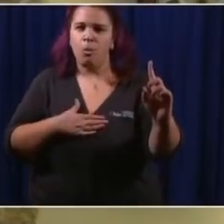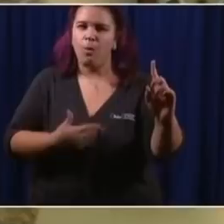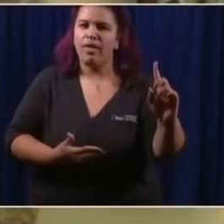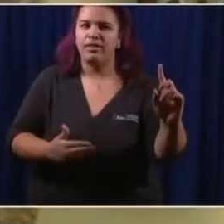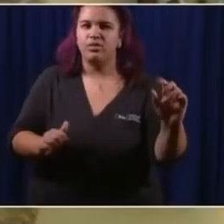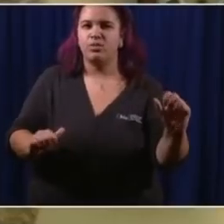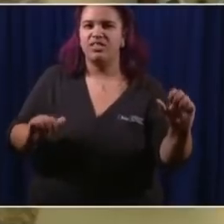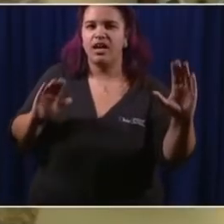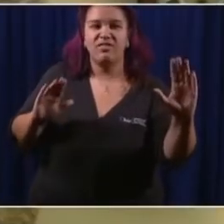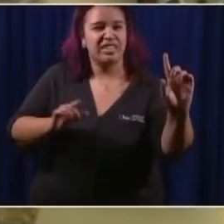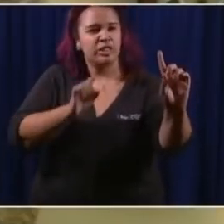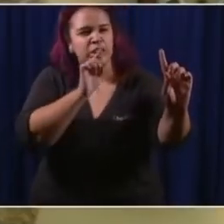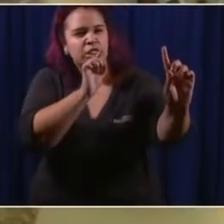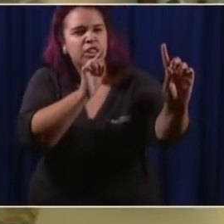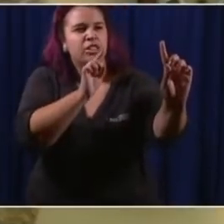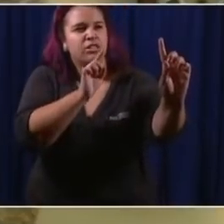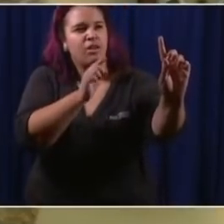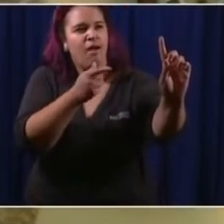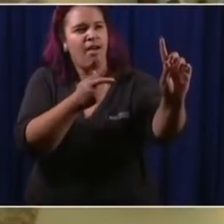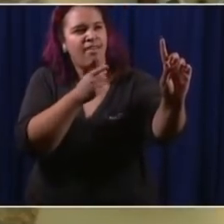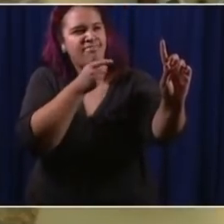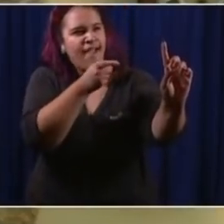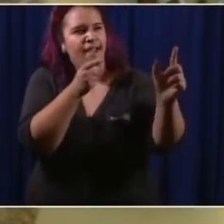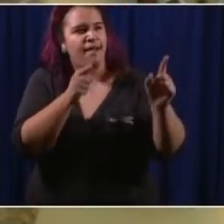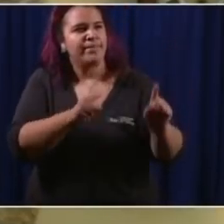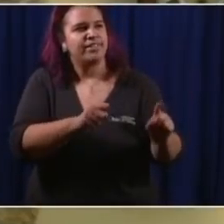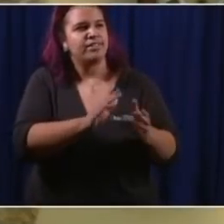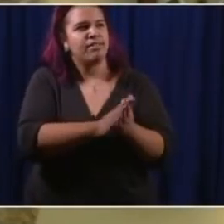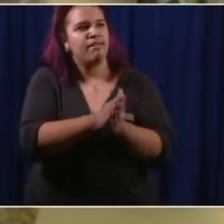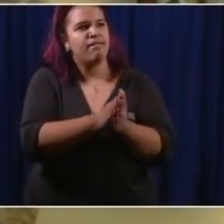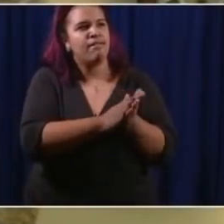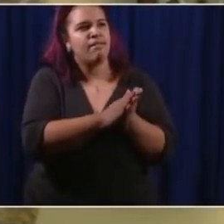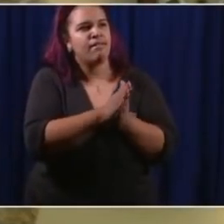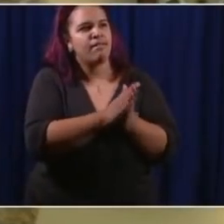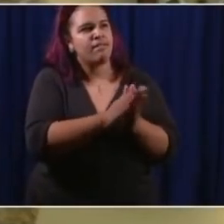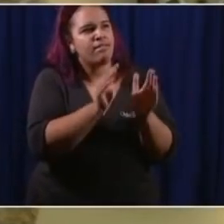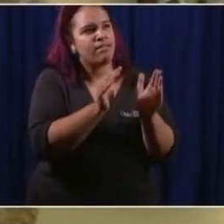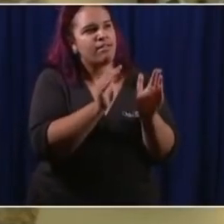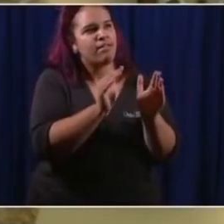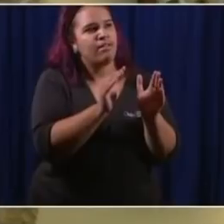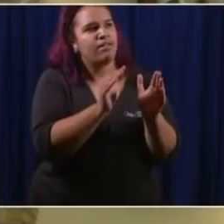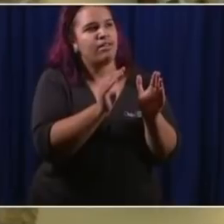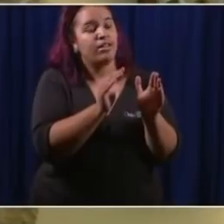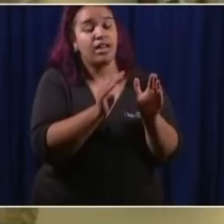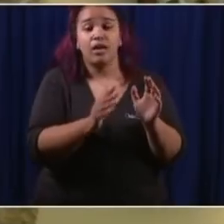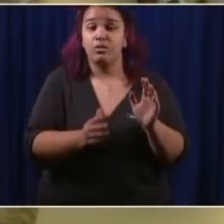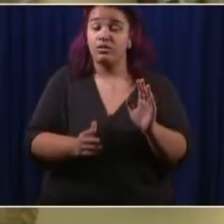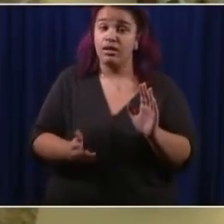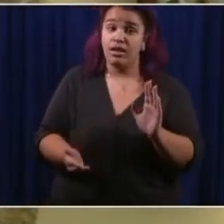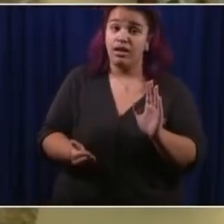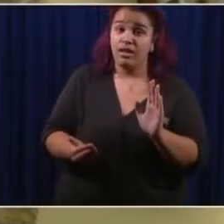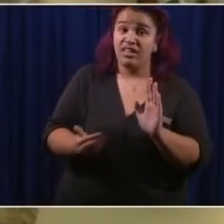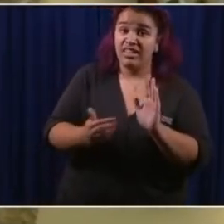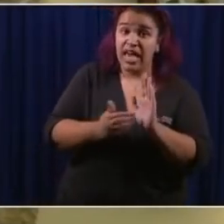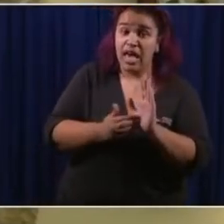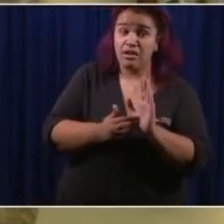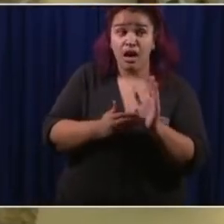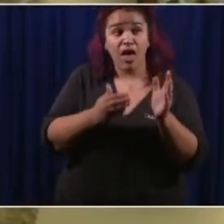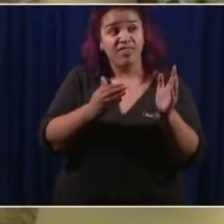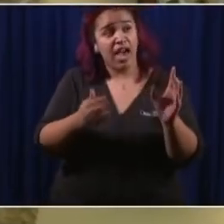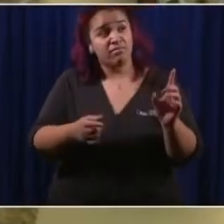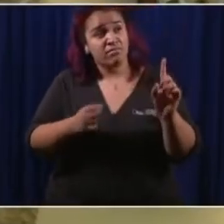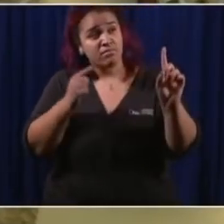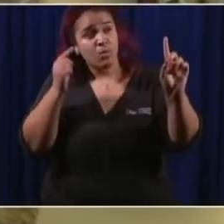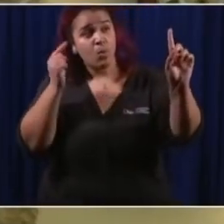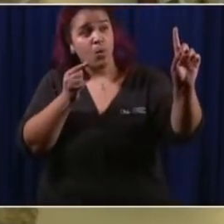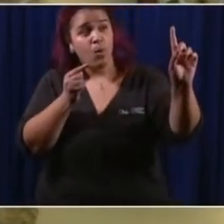But the long-term gain is not just we save lives. Long-term gain is we don't destroy